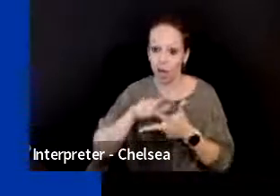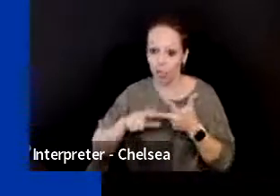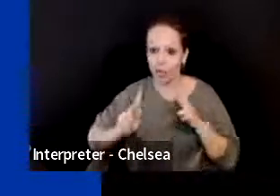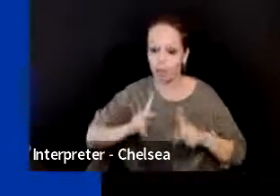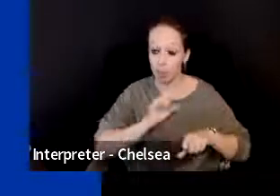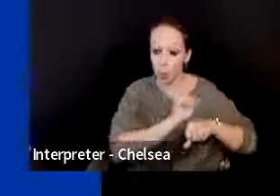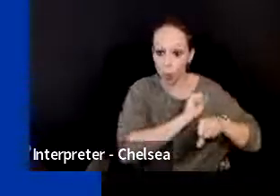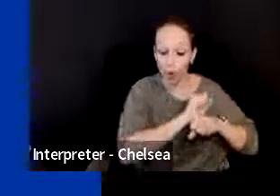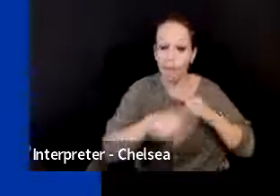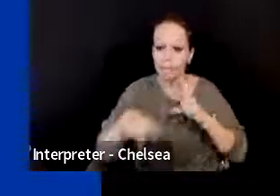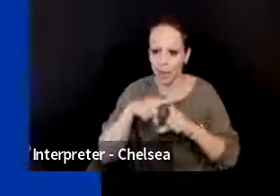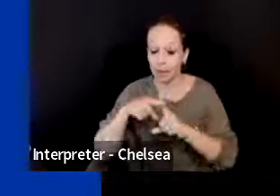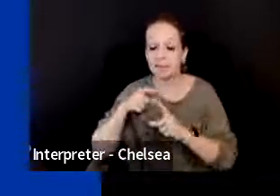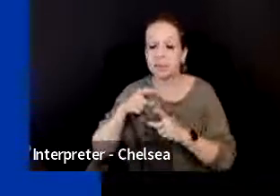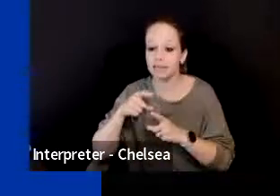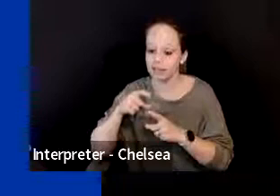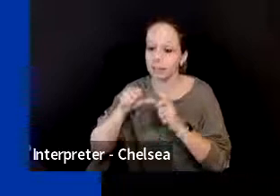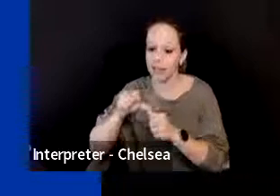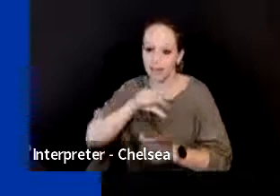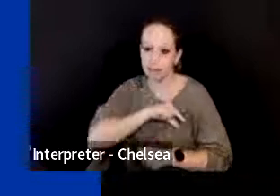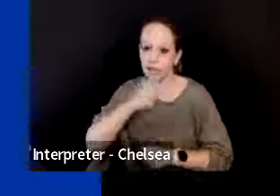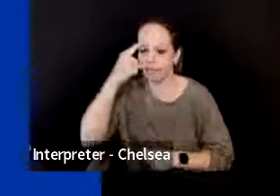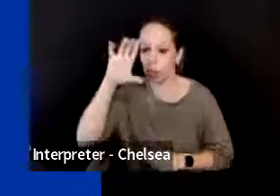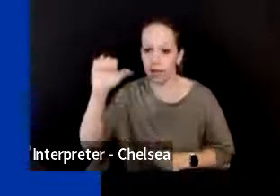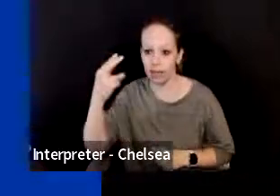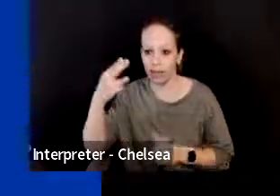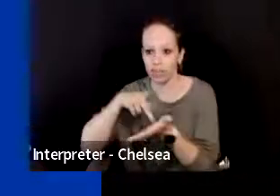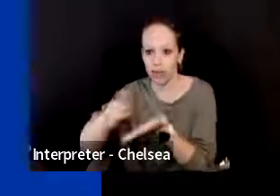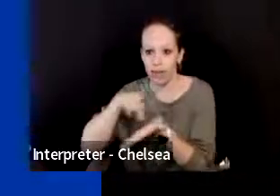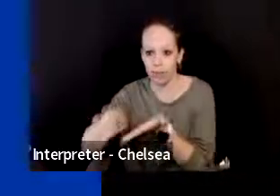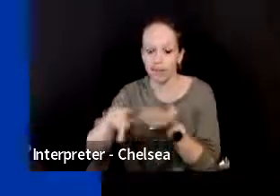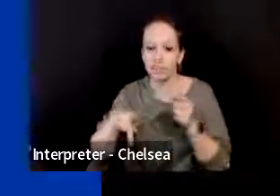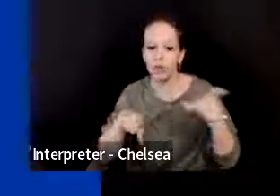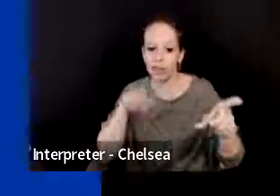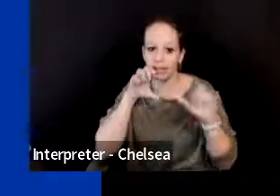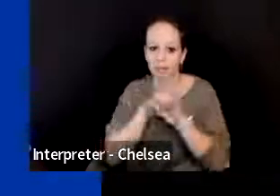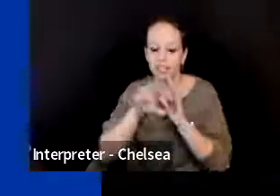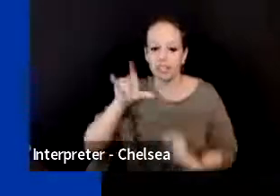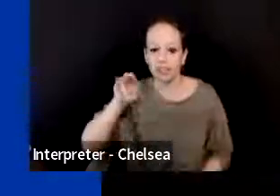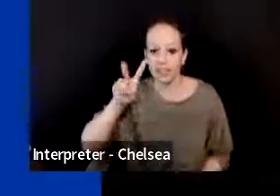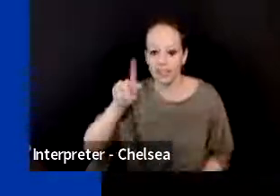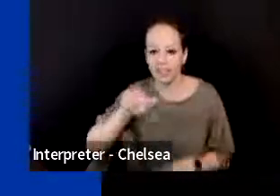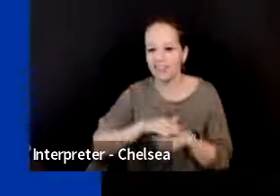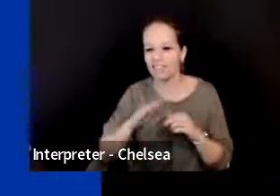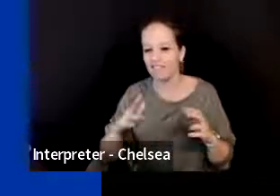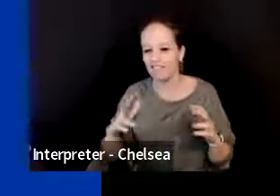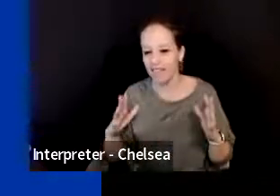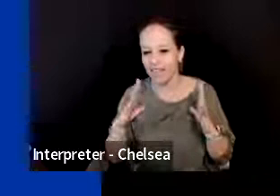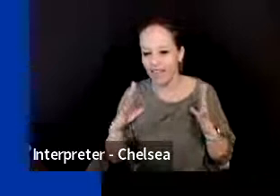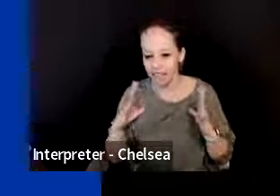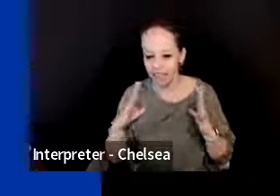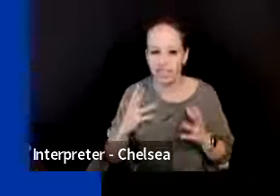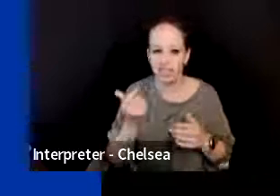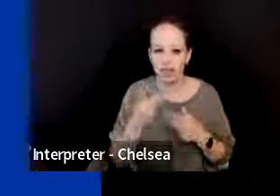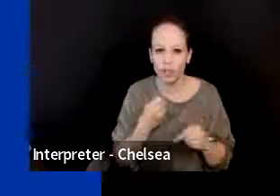still maintain their eligibility for a cash payment. So this is Linda, and this is a picture when she was on vacation a few years ago at Nolan Lake.